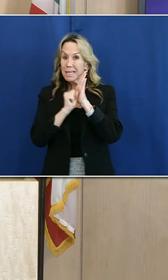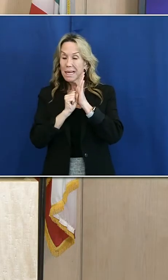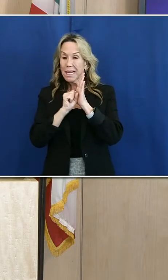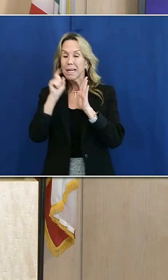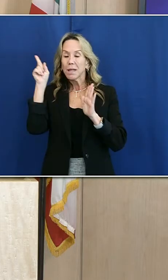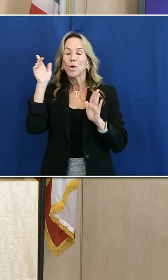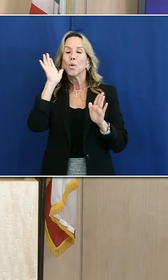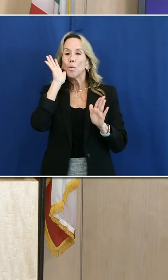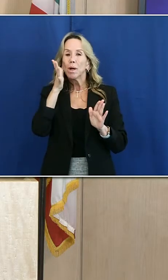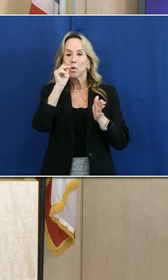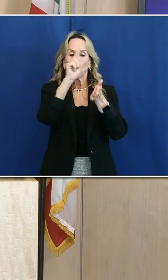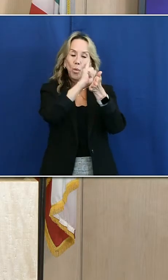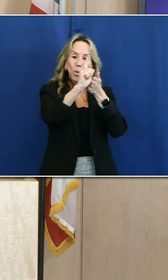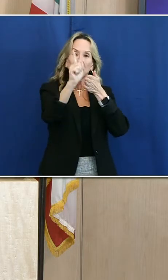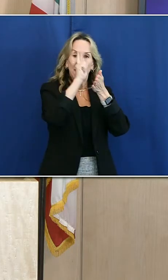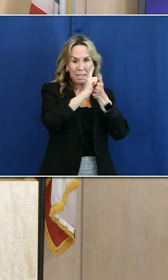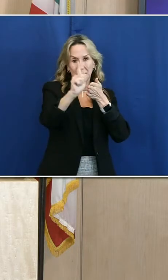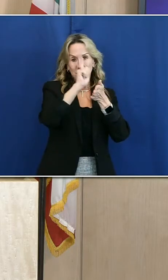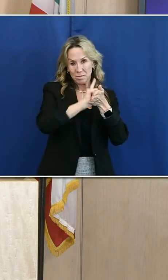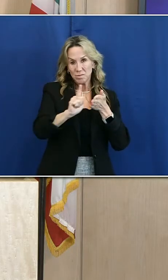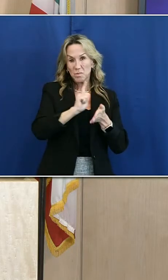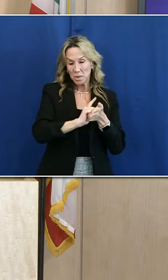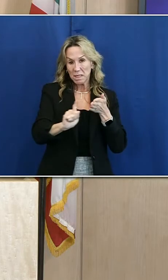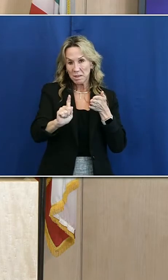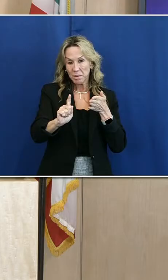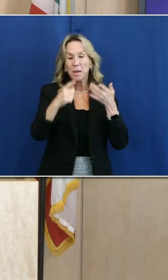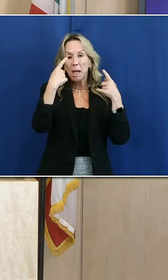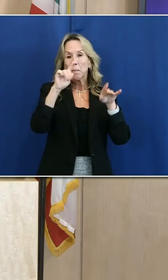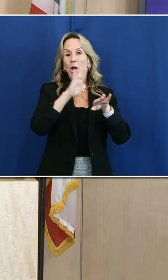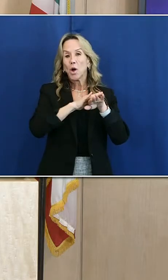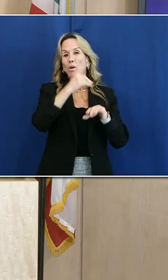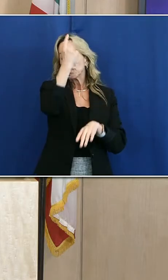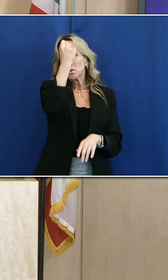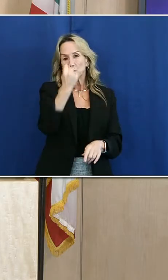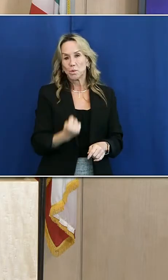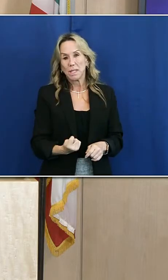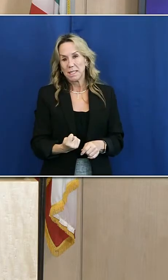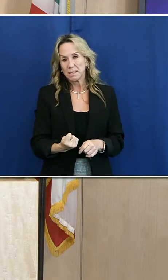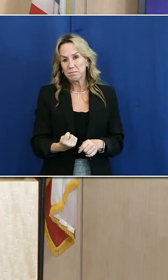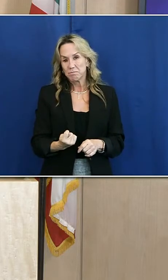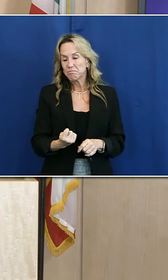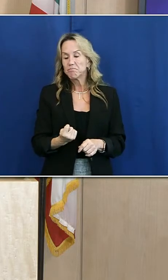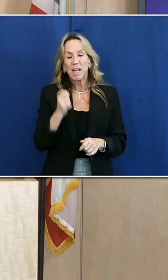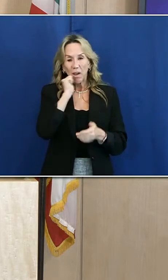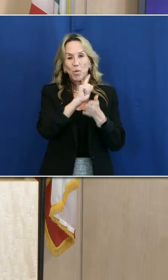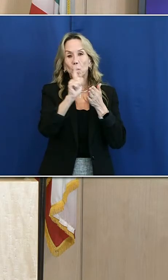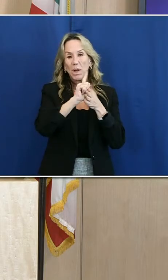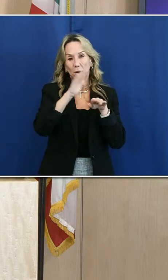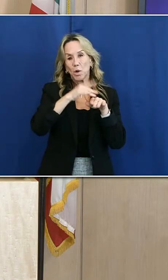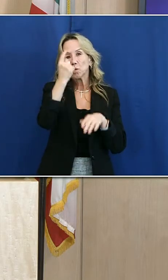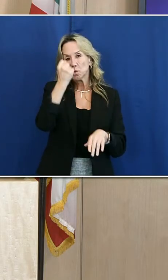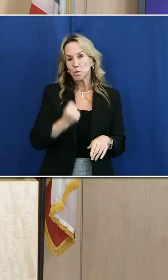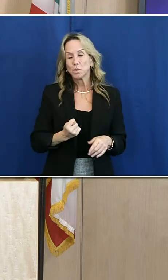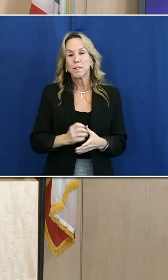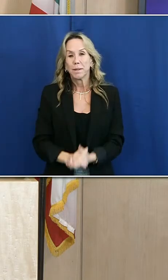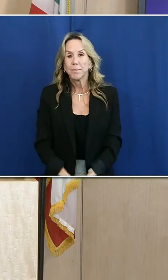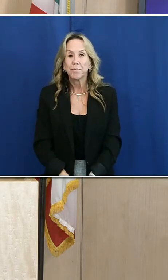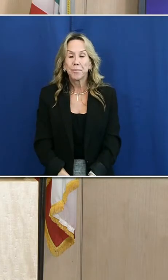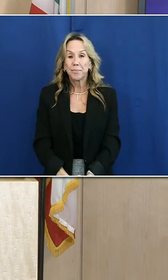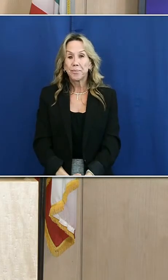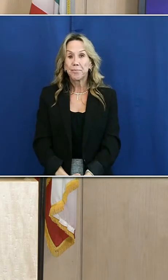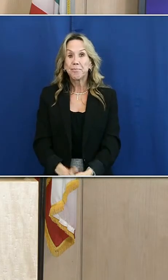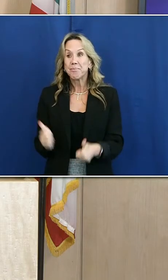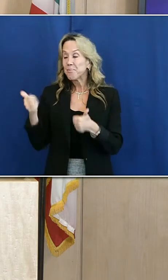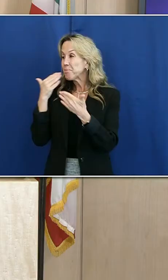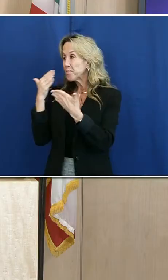be conducting weekly reports, and they will occur on Tuesdays on a weekly basis. Thank